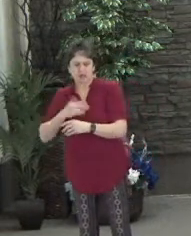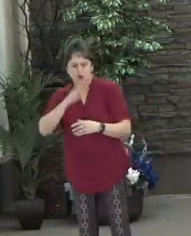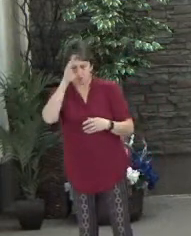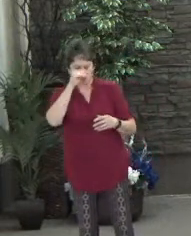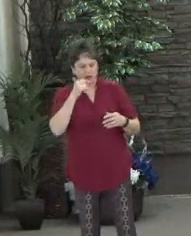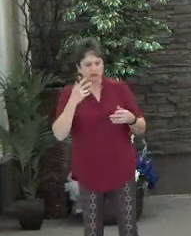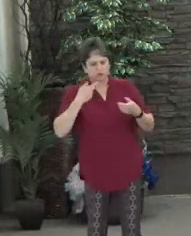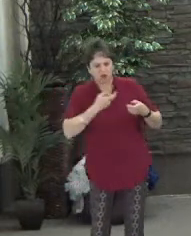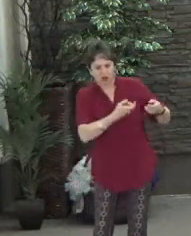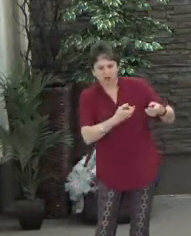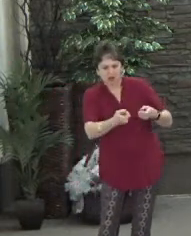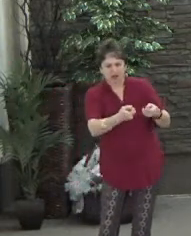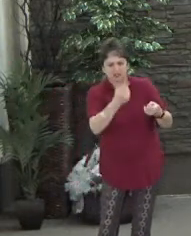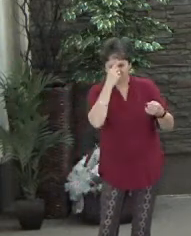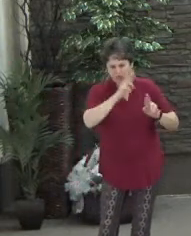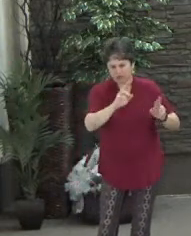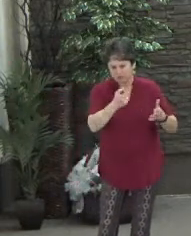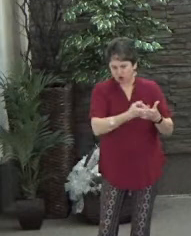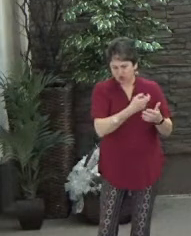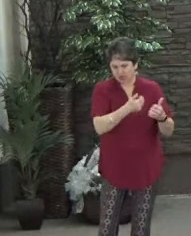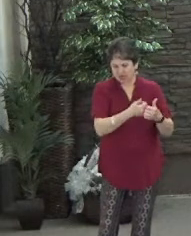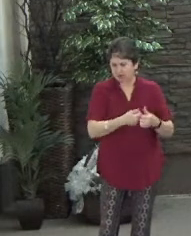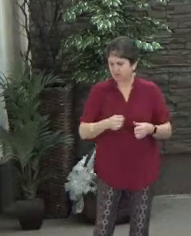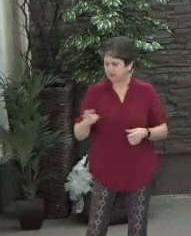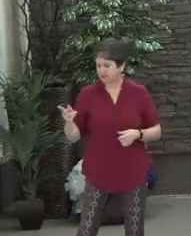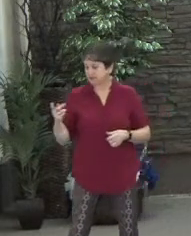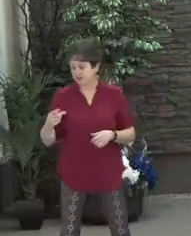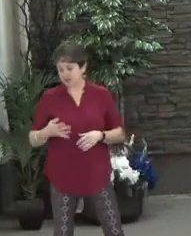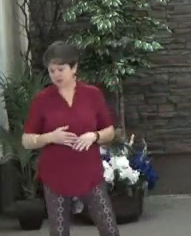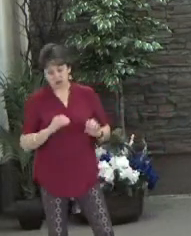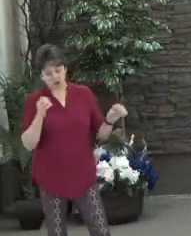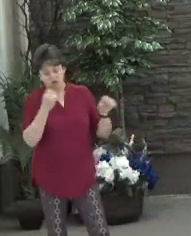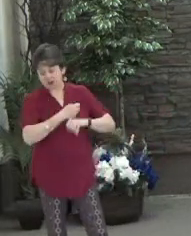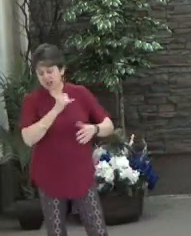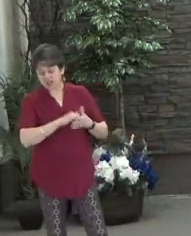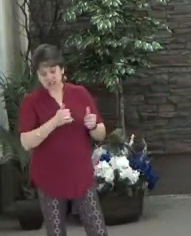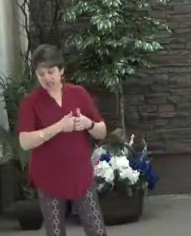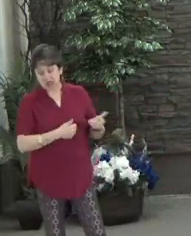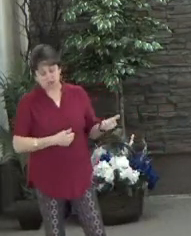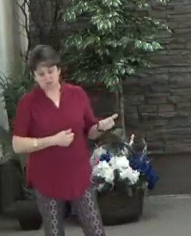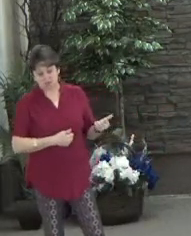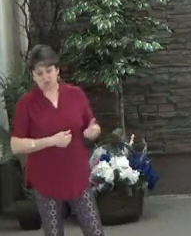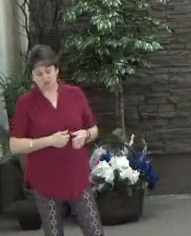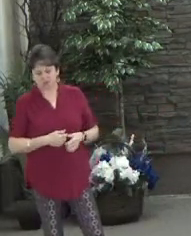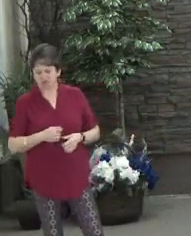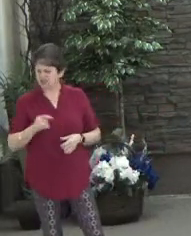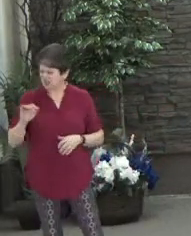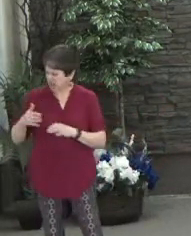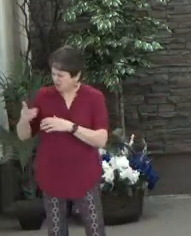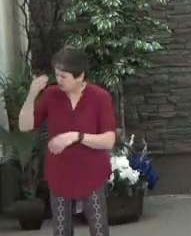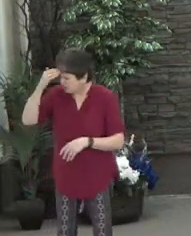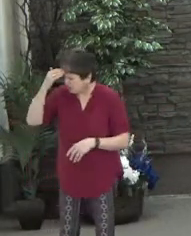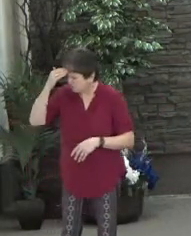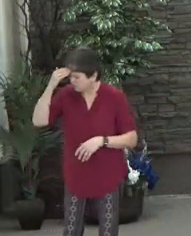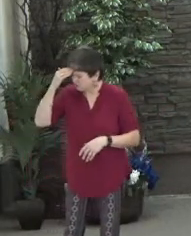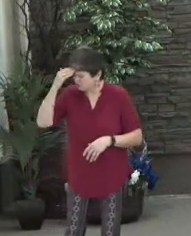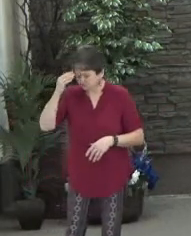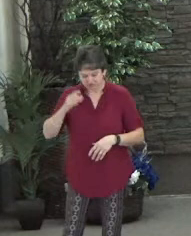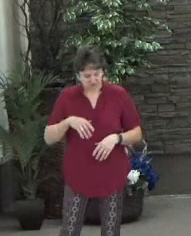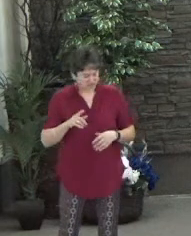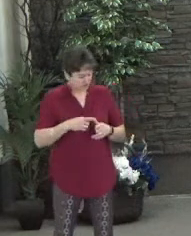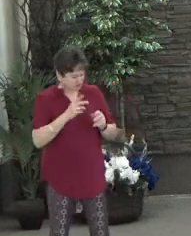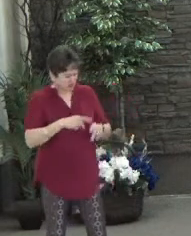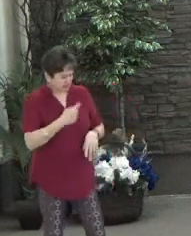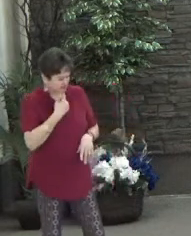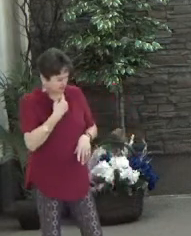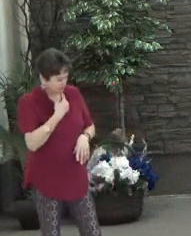onto the ice for another game. There'll be no fighting in this game. The other man asked, how do you know? The first